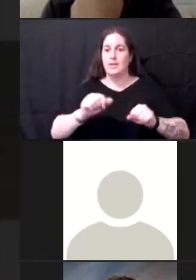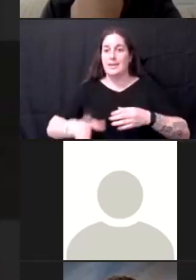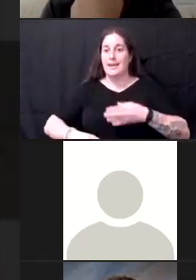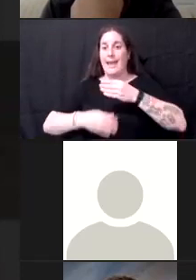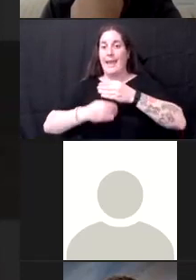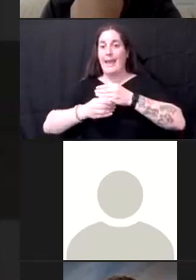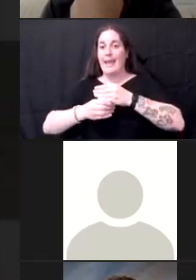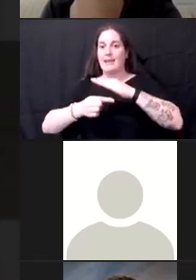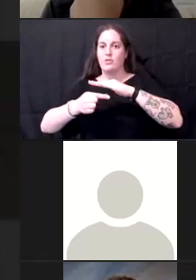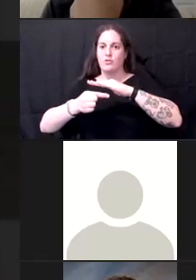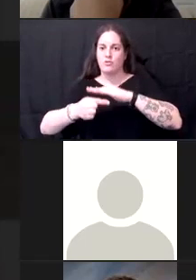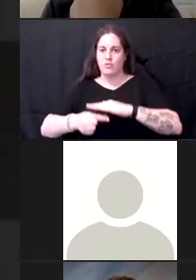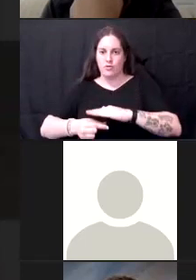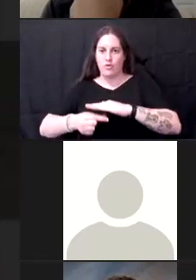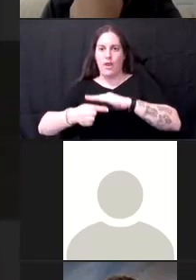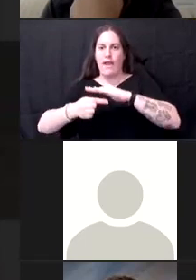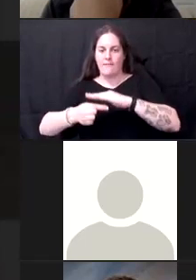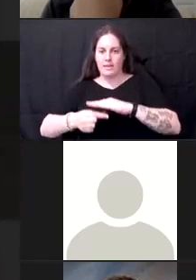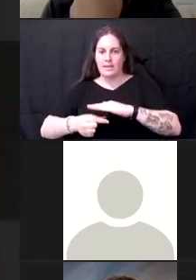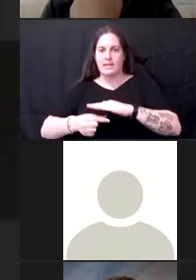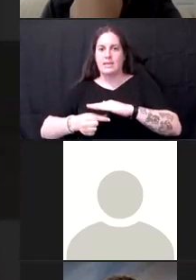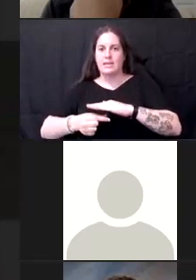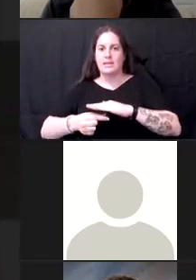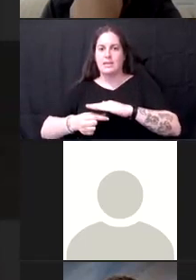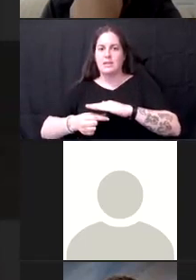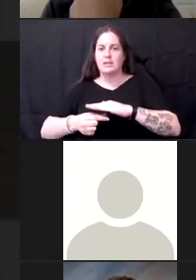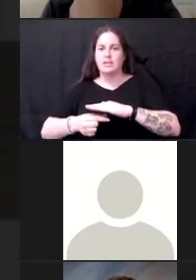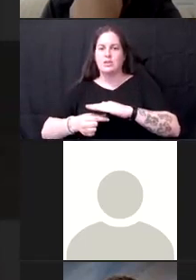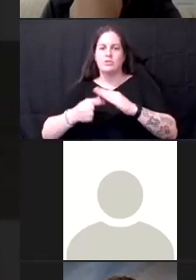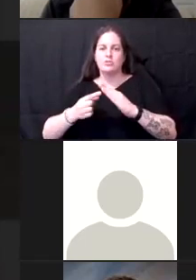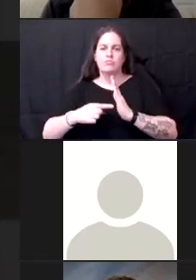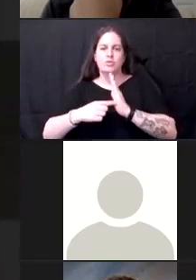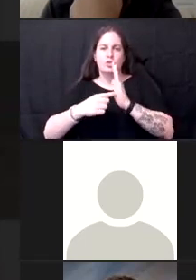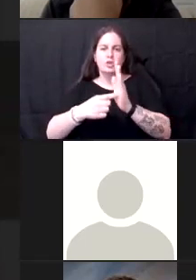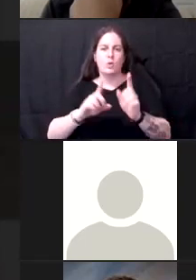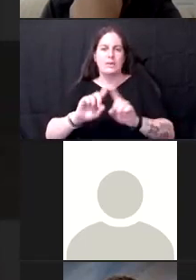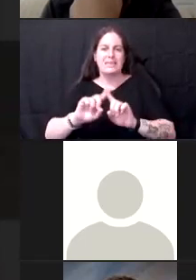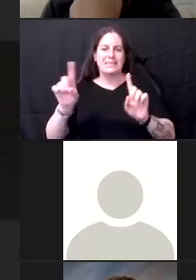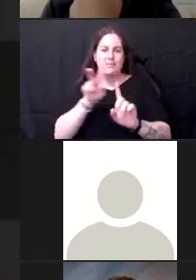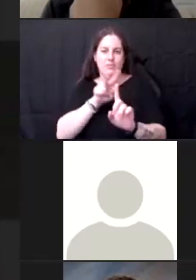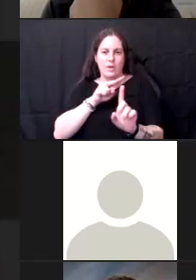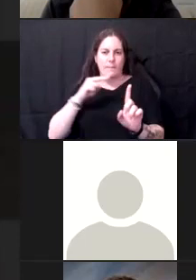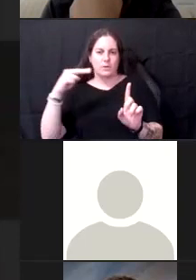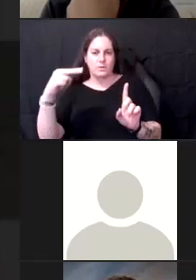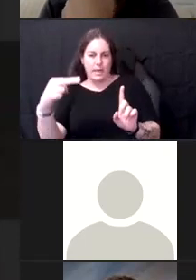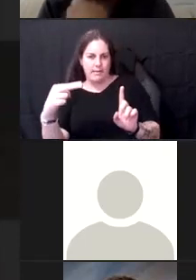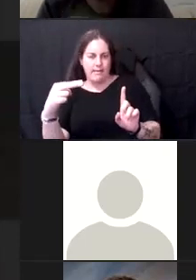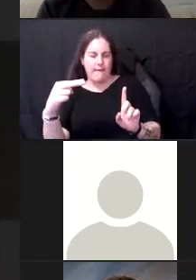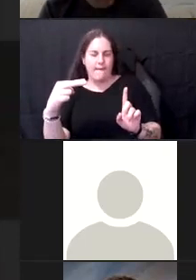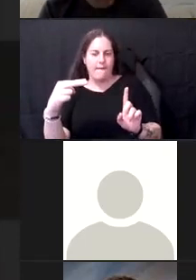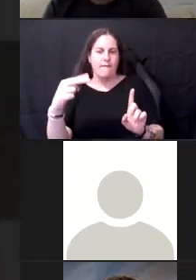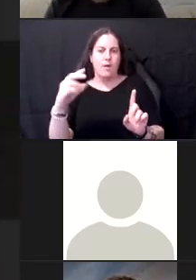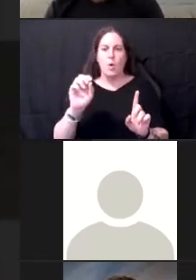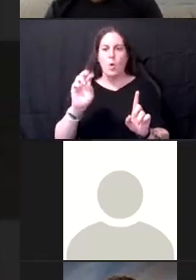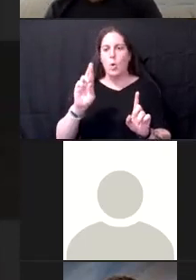an alternate way of looking at this circular motion, orbit motion that is